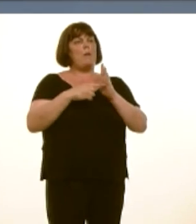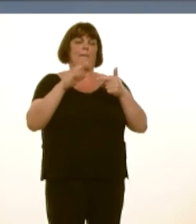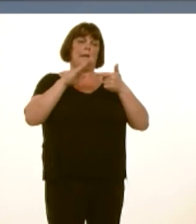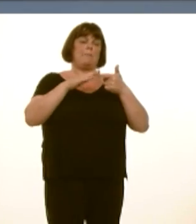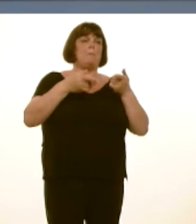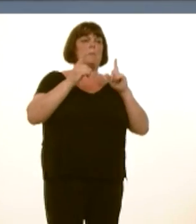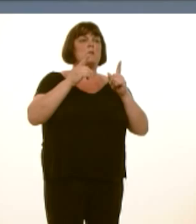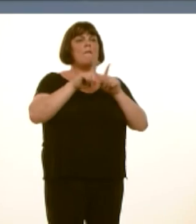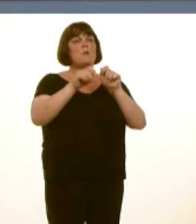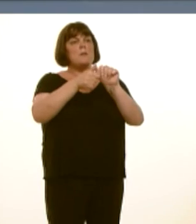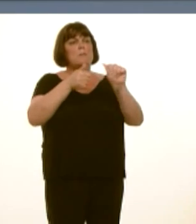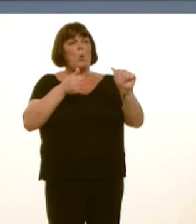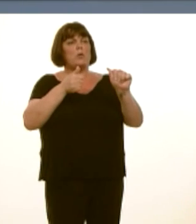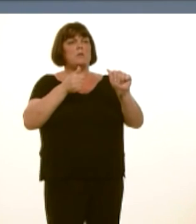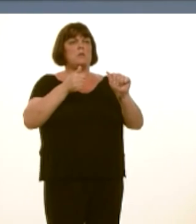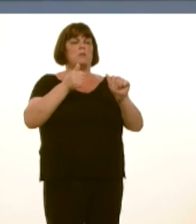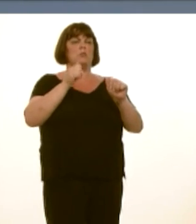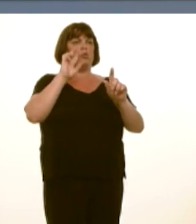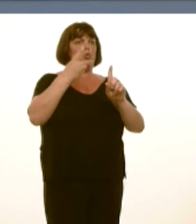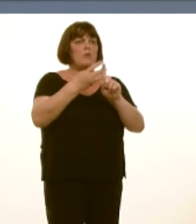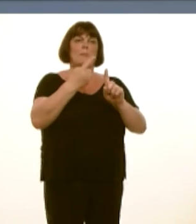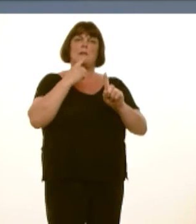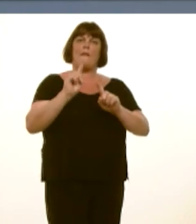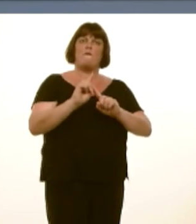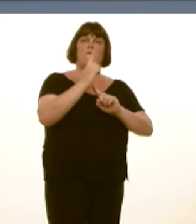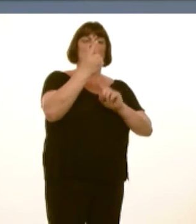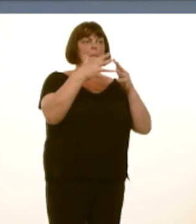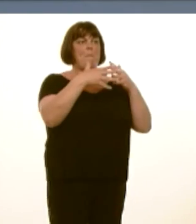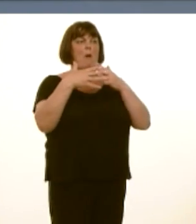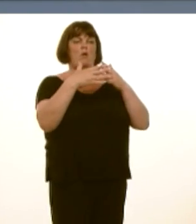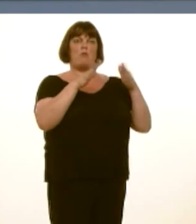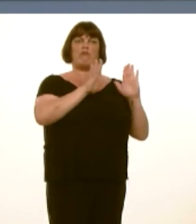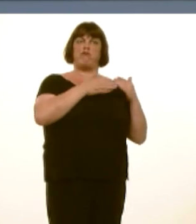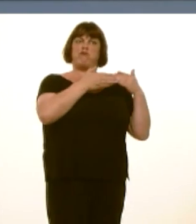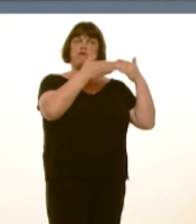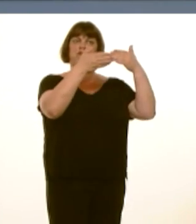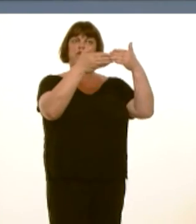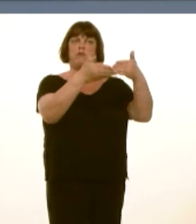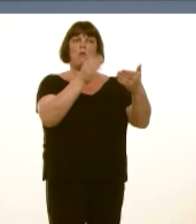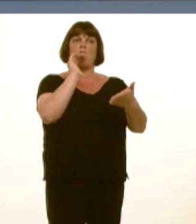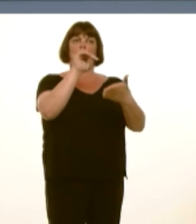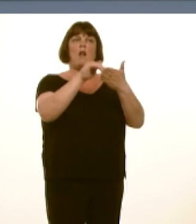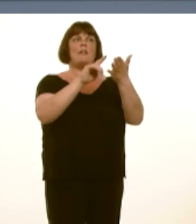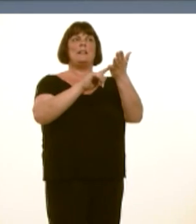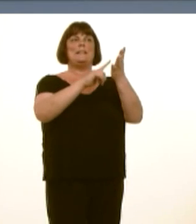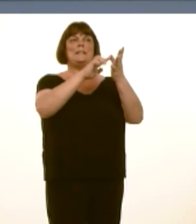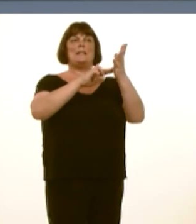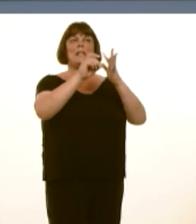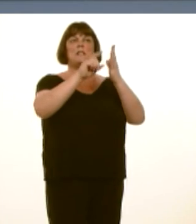and Tourism stated that the first American cruise ships would start to dock at the newly improved Llandudno Pier